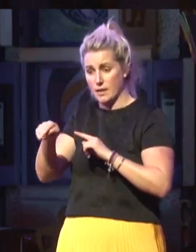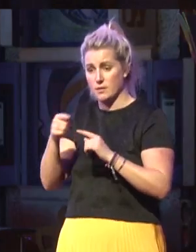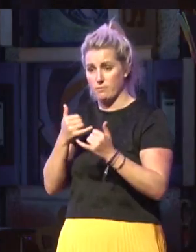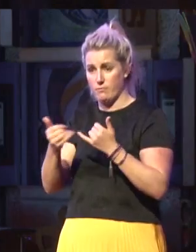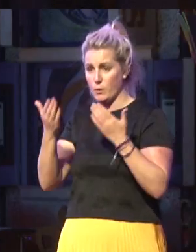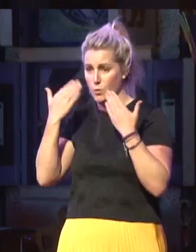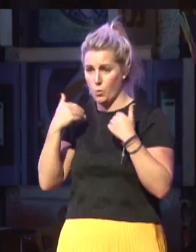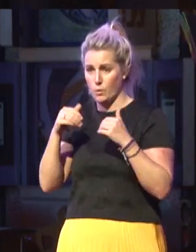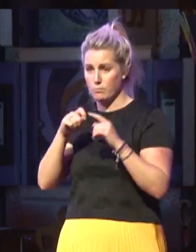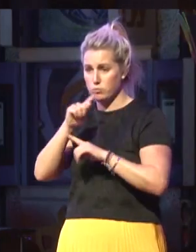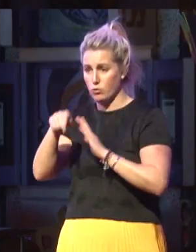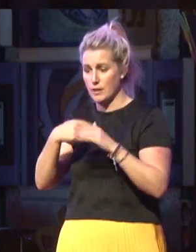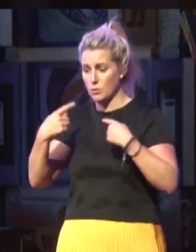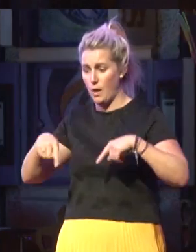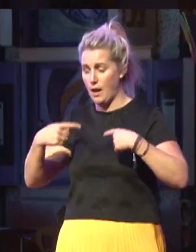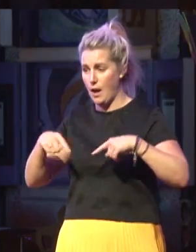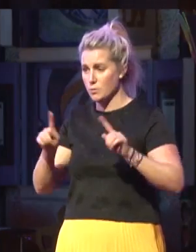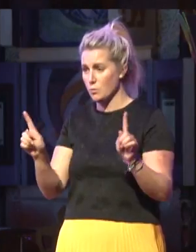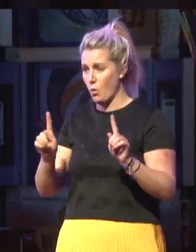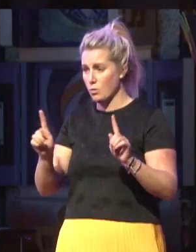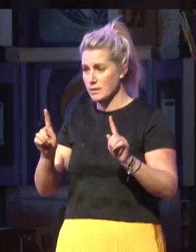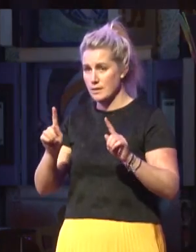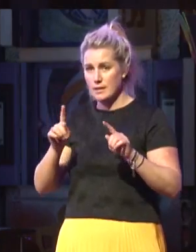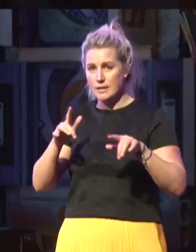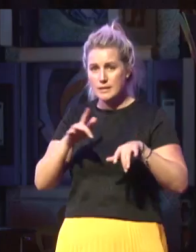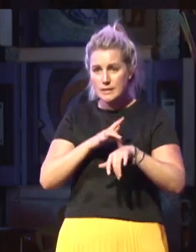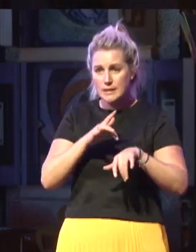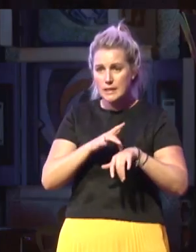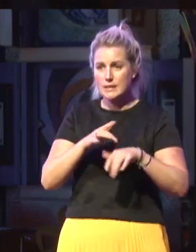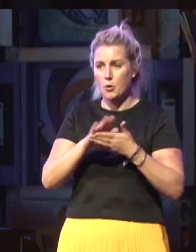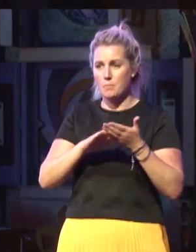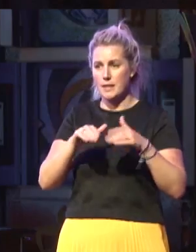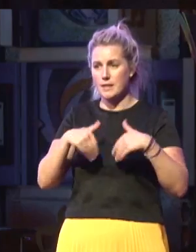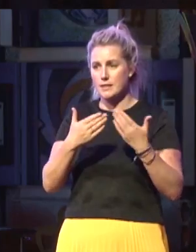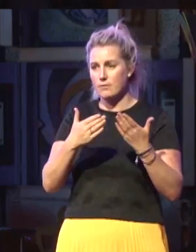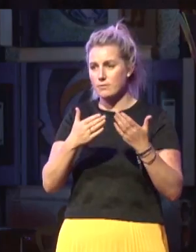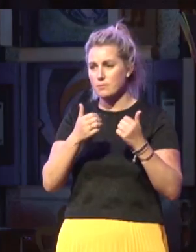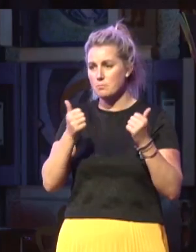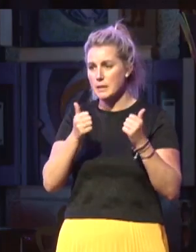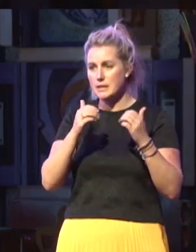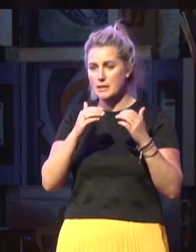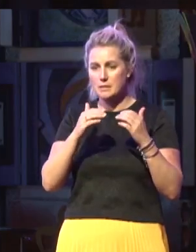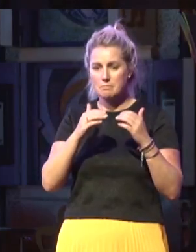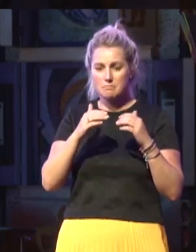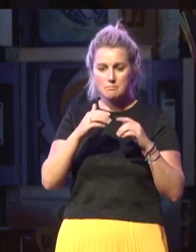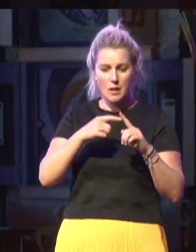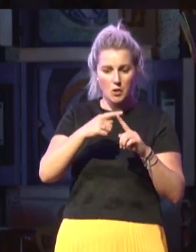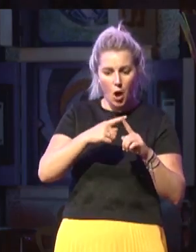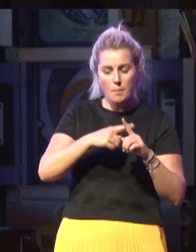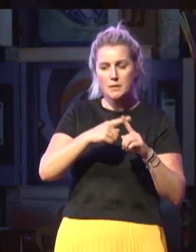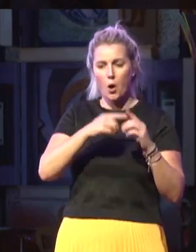very cool project which allows the sensors which give homes climates which people can exist